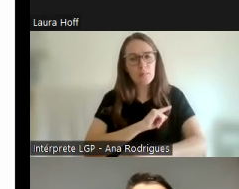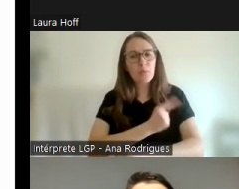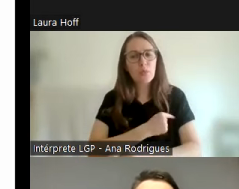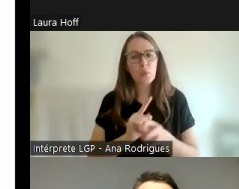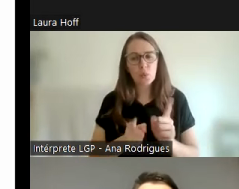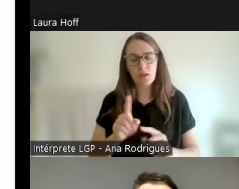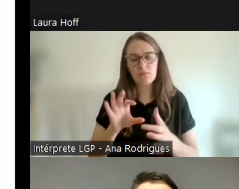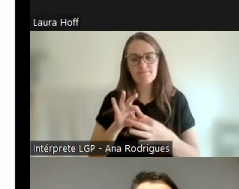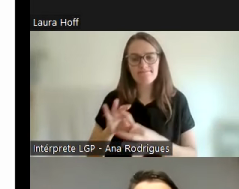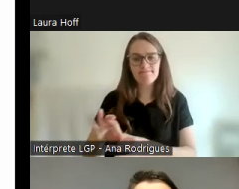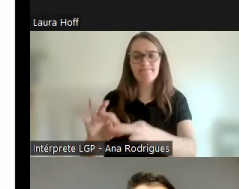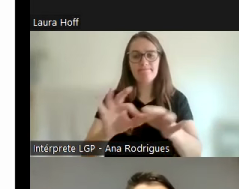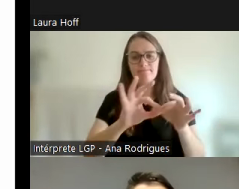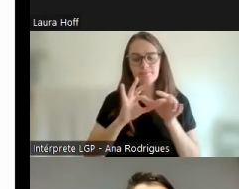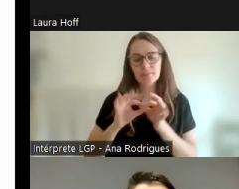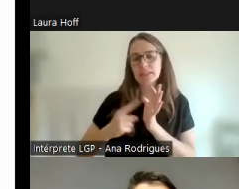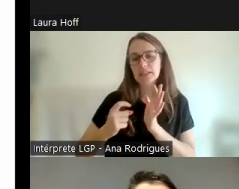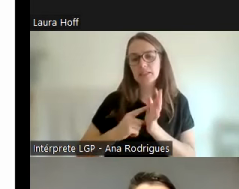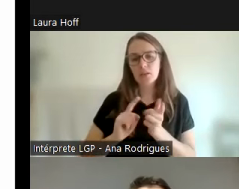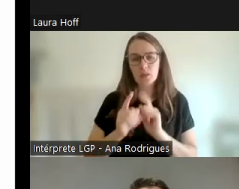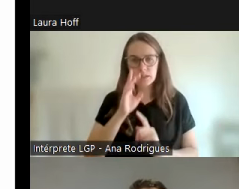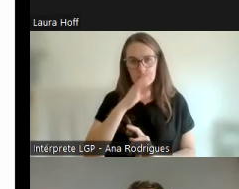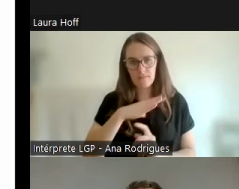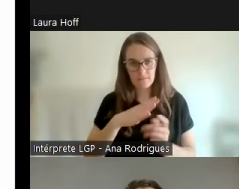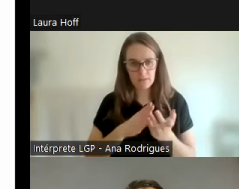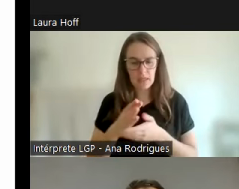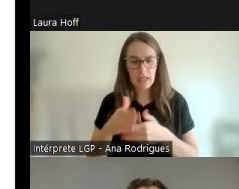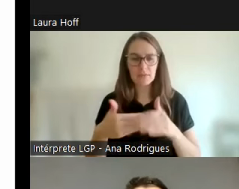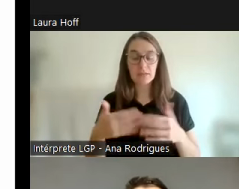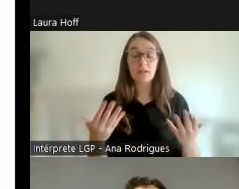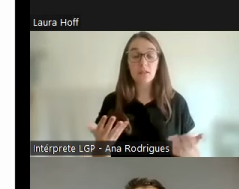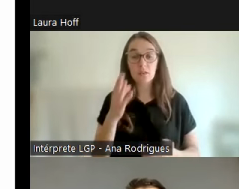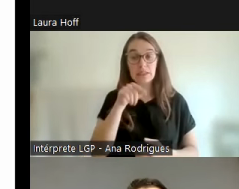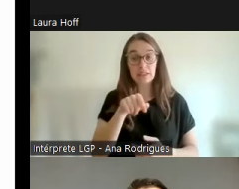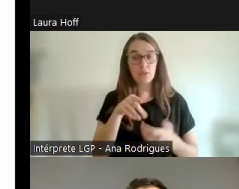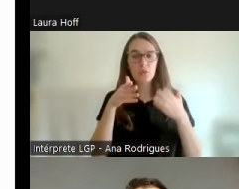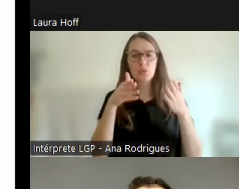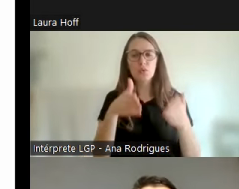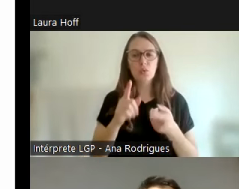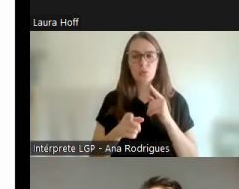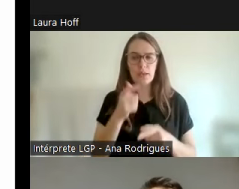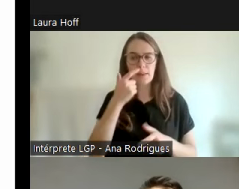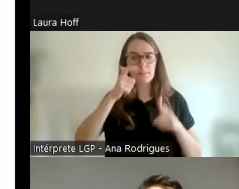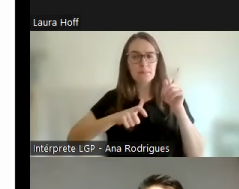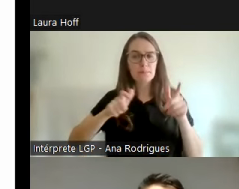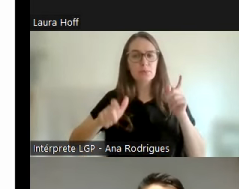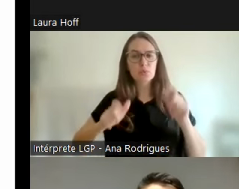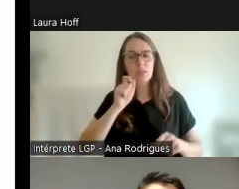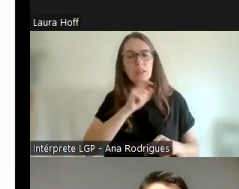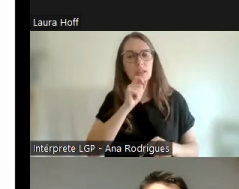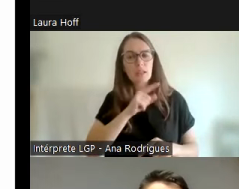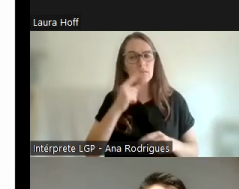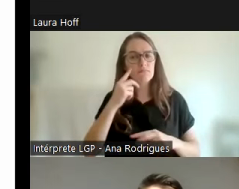question of what do you need to get along? And this helps that people can find